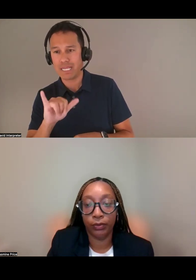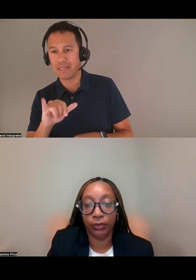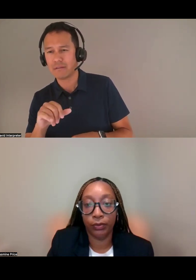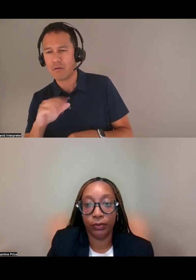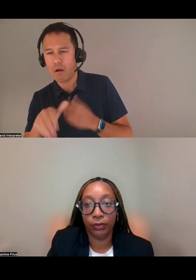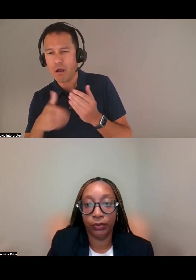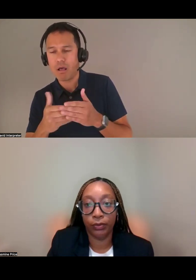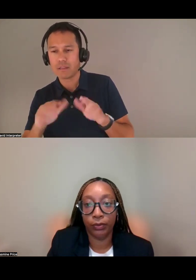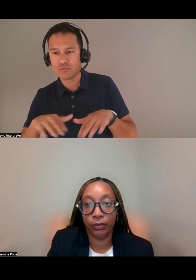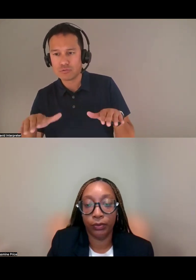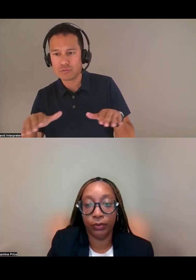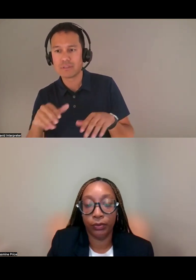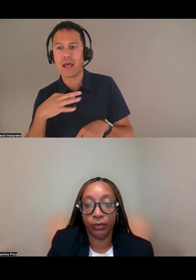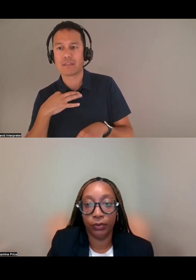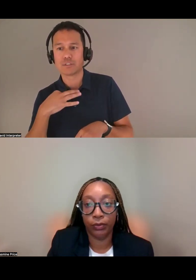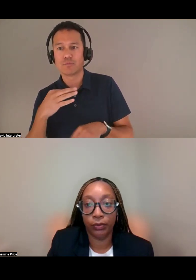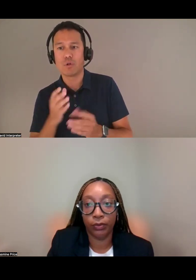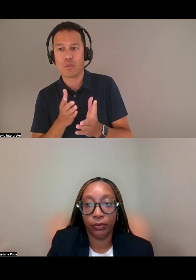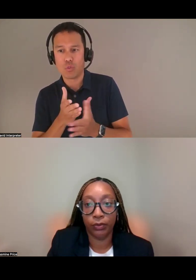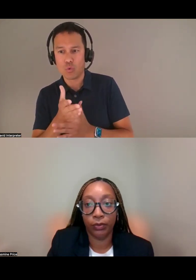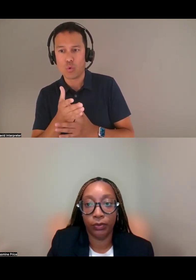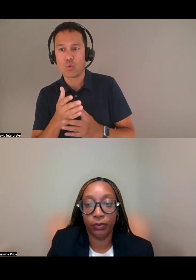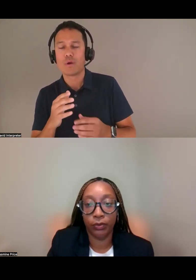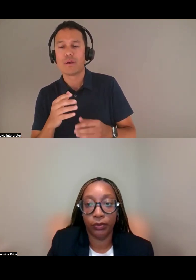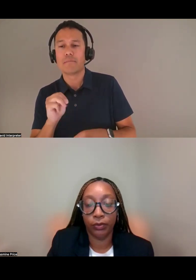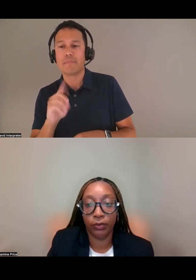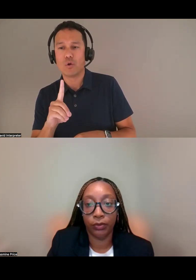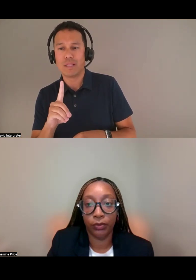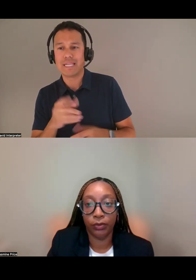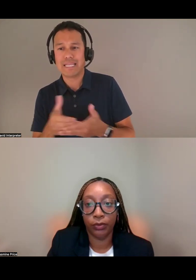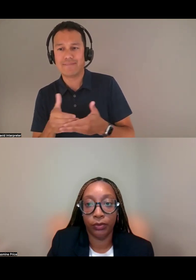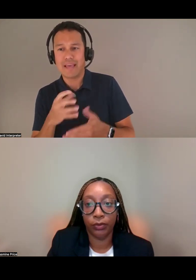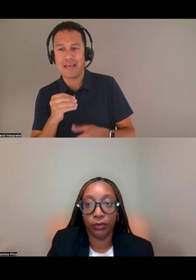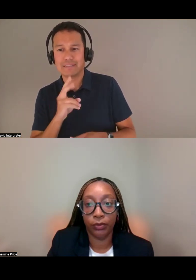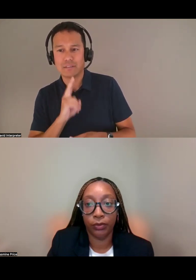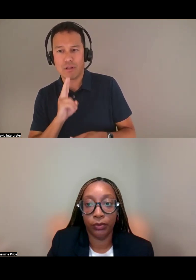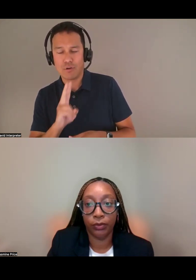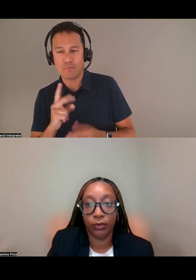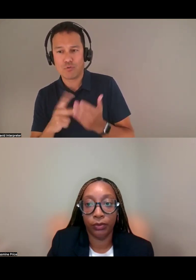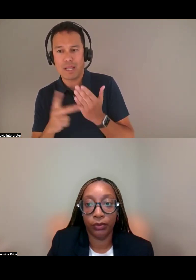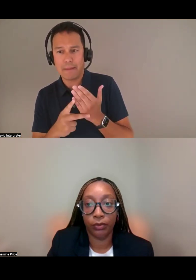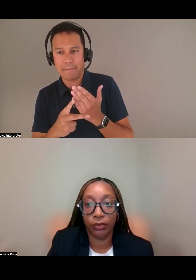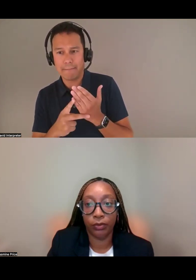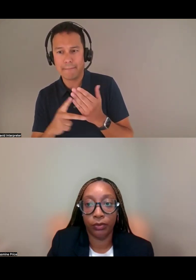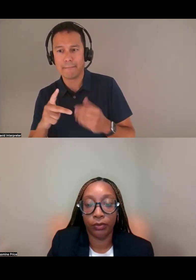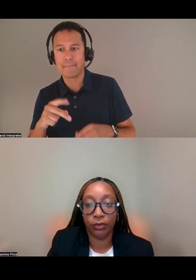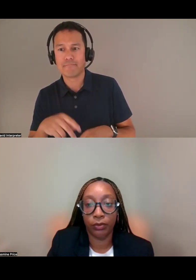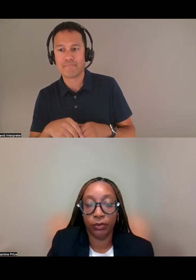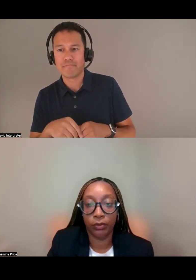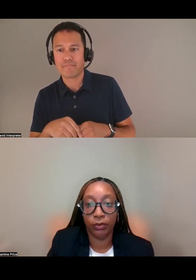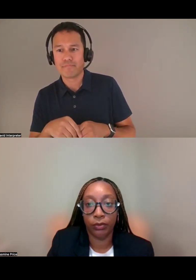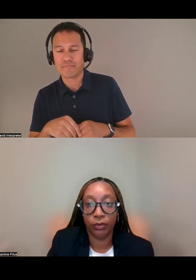eligible for early intervention through the Maryland Infants and Toddlers Program. The IFSP team, well, just lost